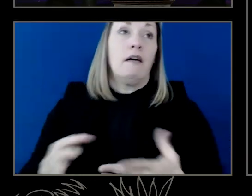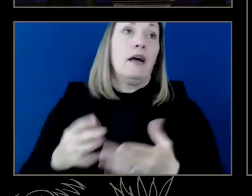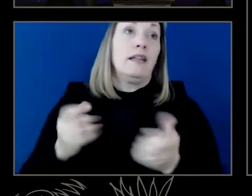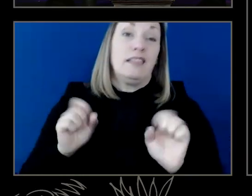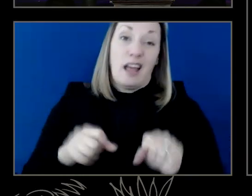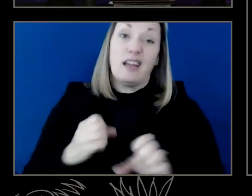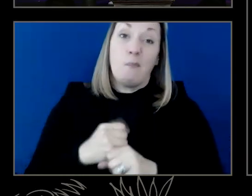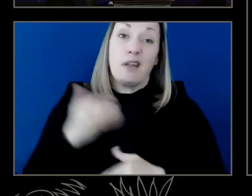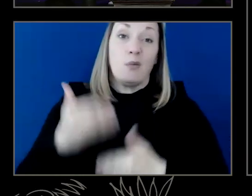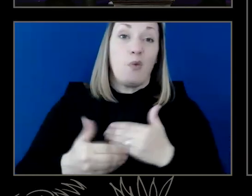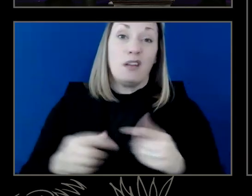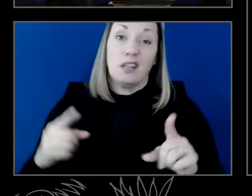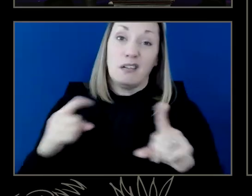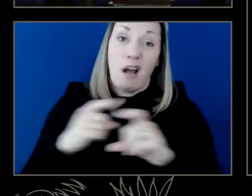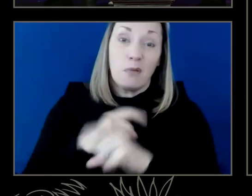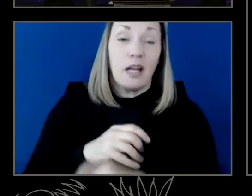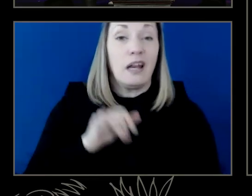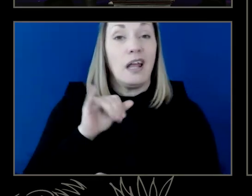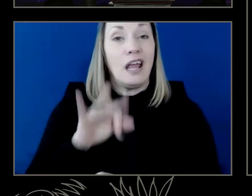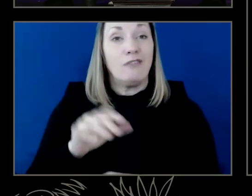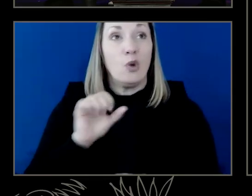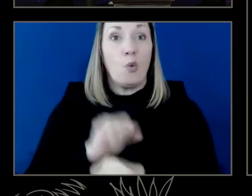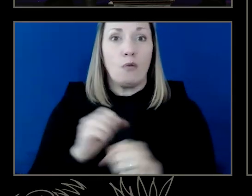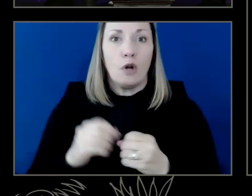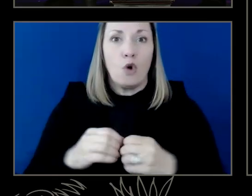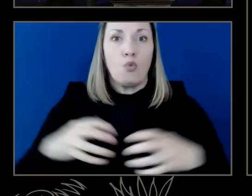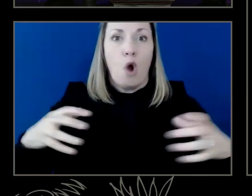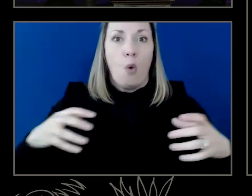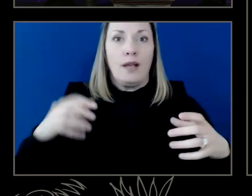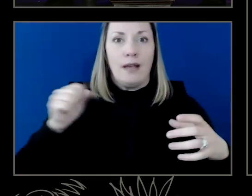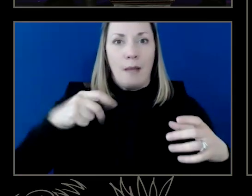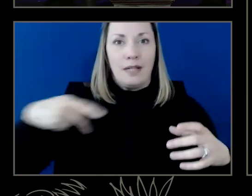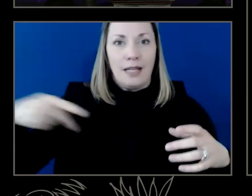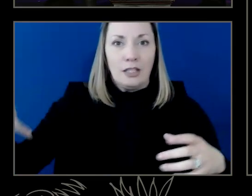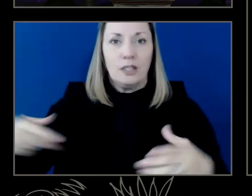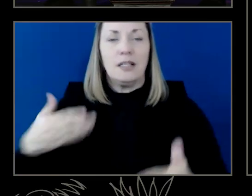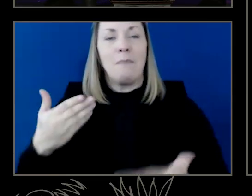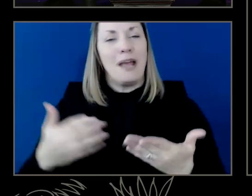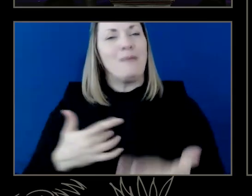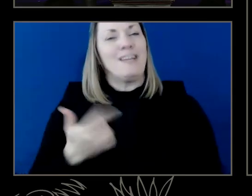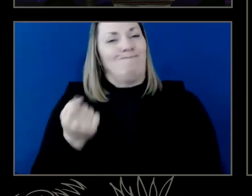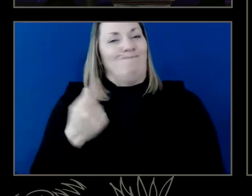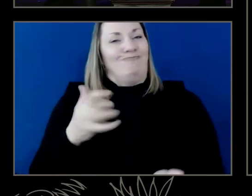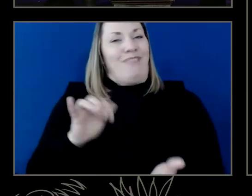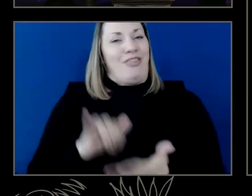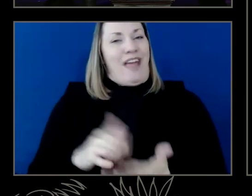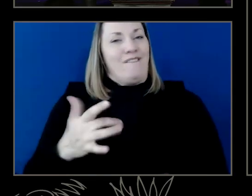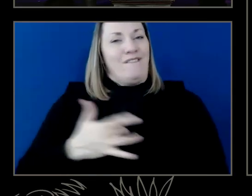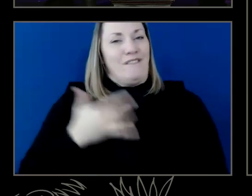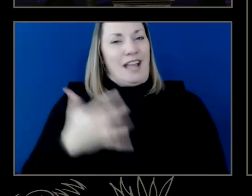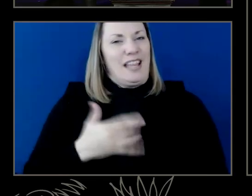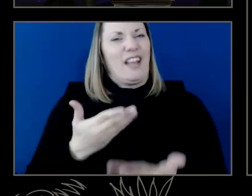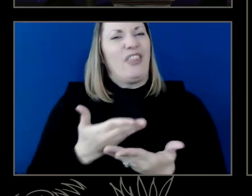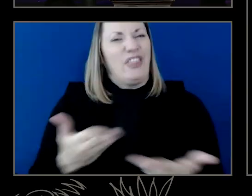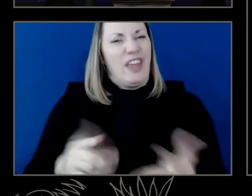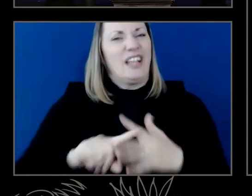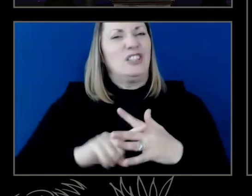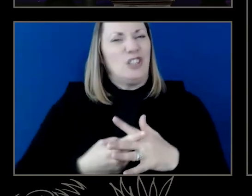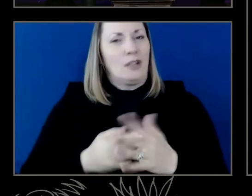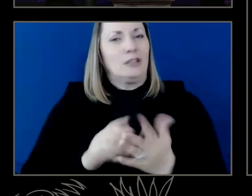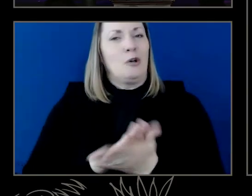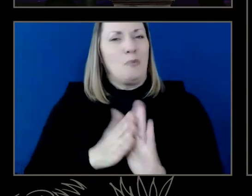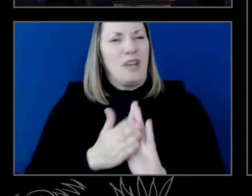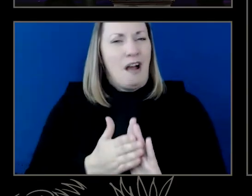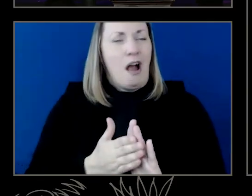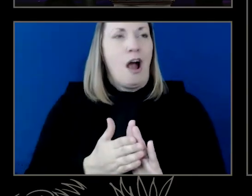complicated. If you have worked with growing applications, you might recognize this feeling. The things are starting to get a bit